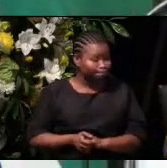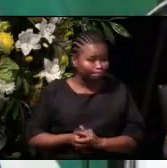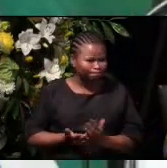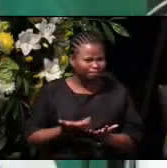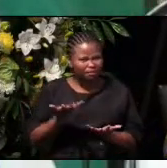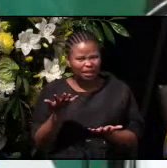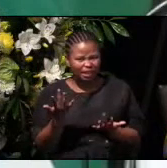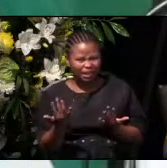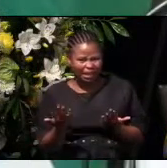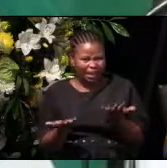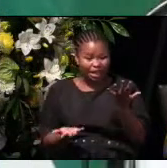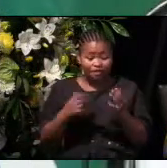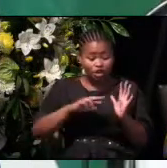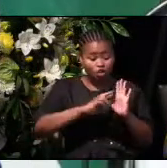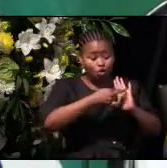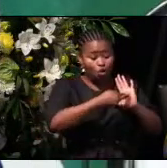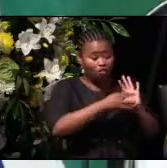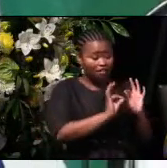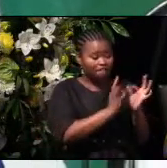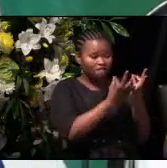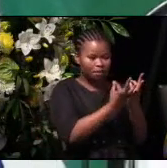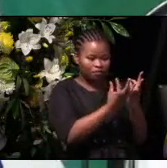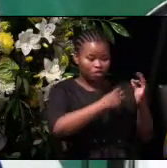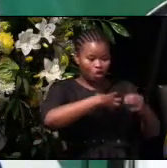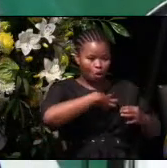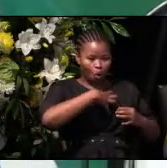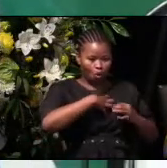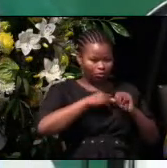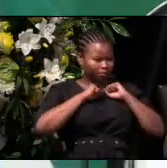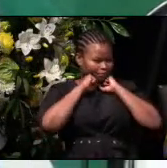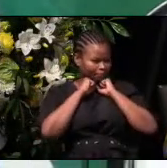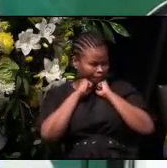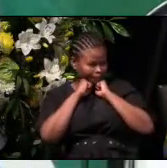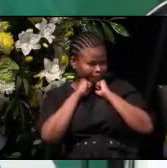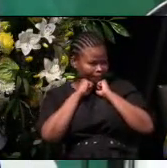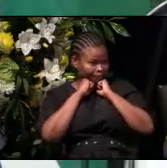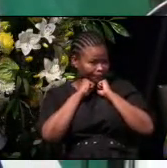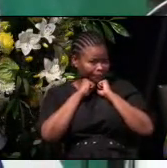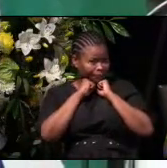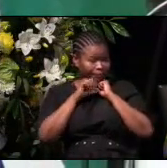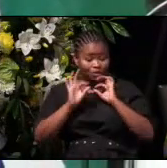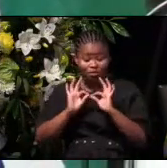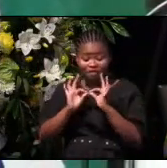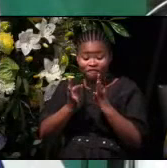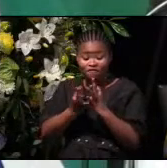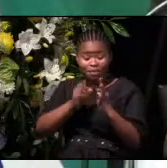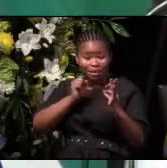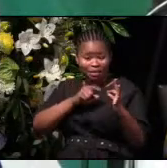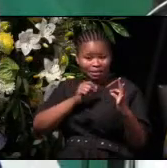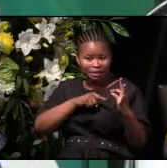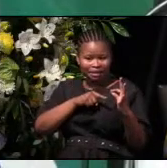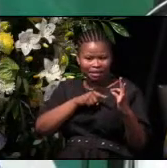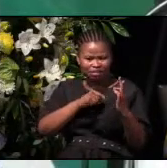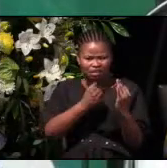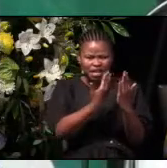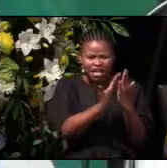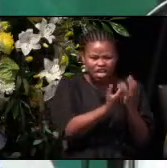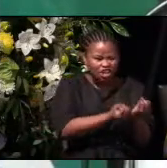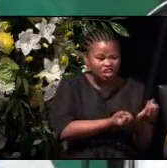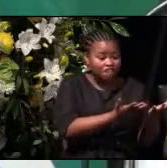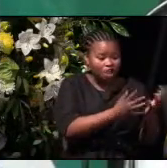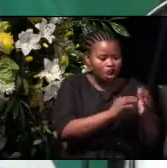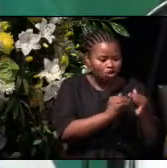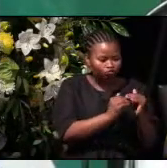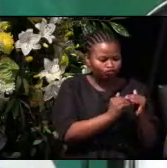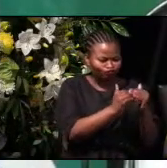underestimate the role of a family at your own peril those families were able to cater